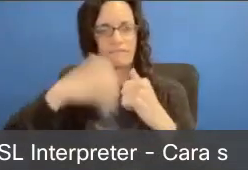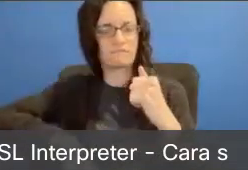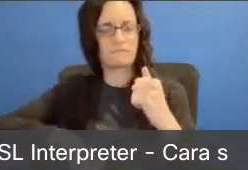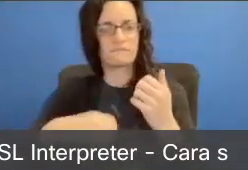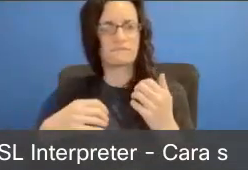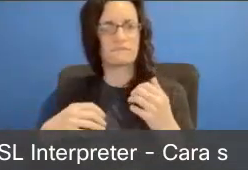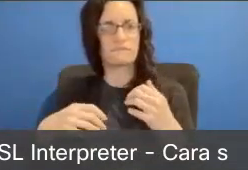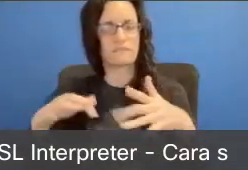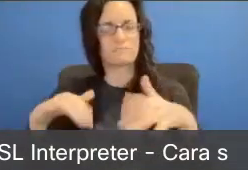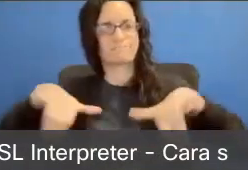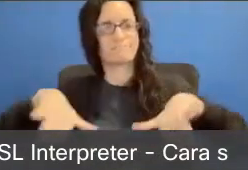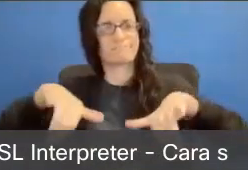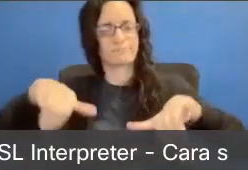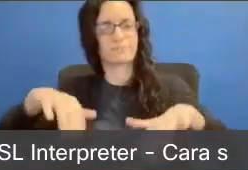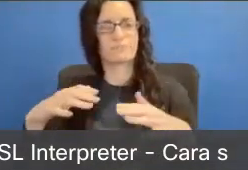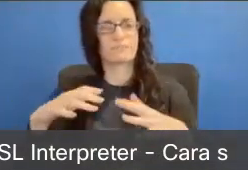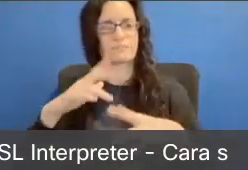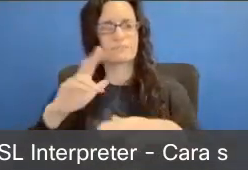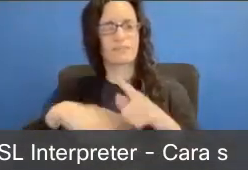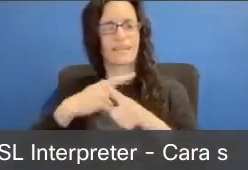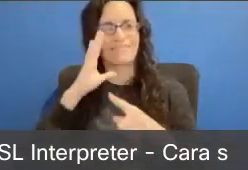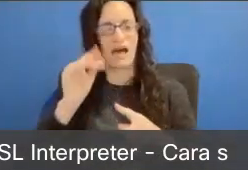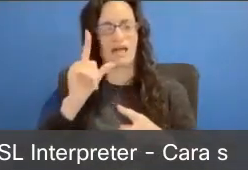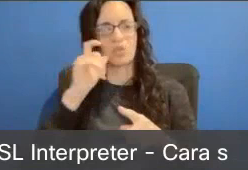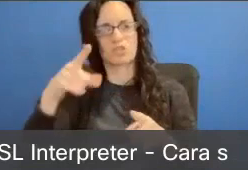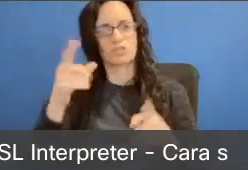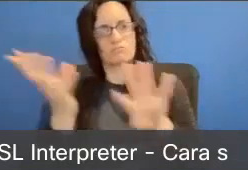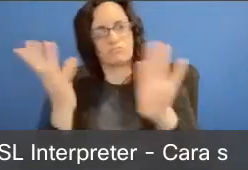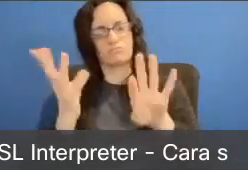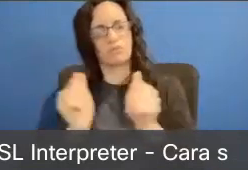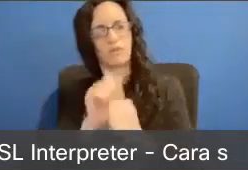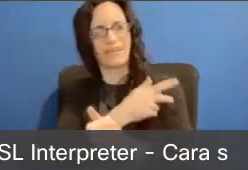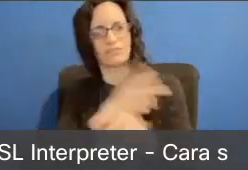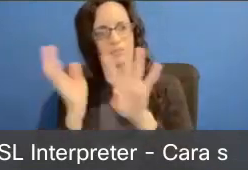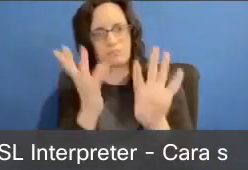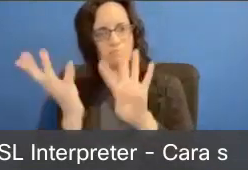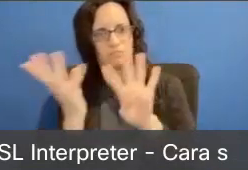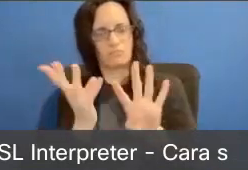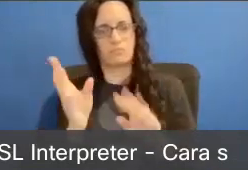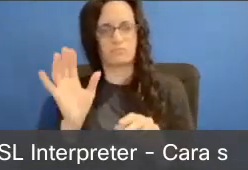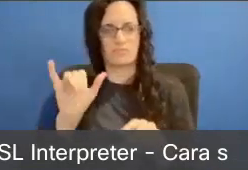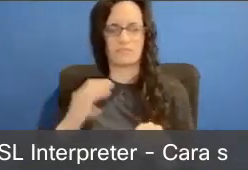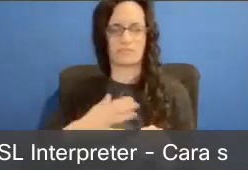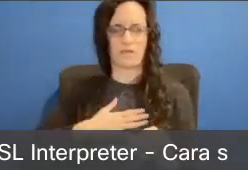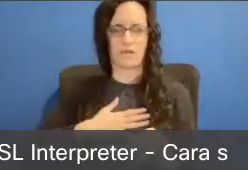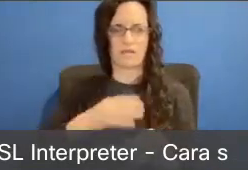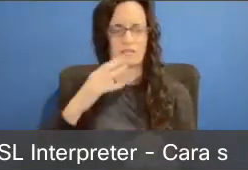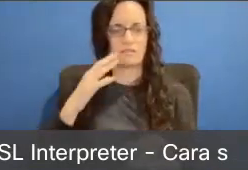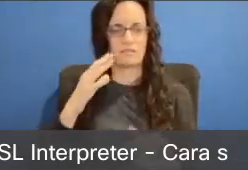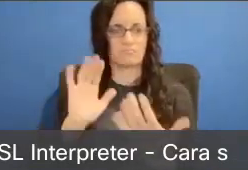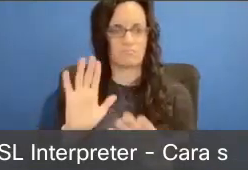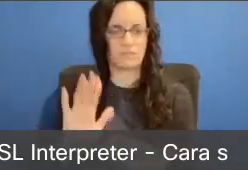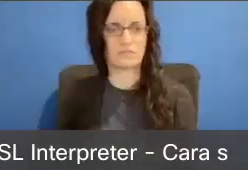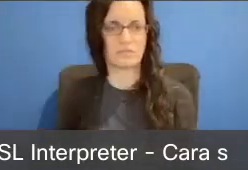run-of-the-mill, next patient please kind of a guy. And that was it. That was my introduction to it. And talk about